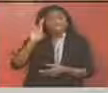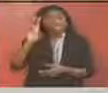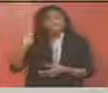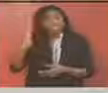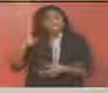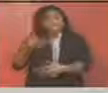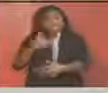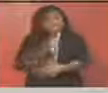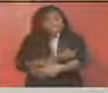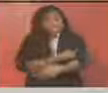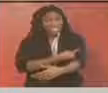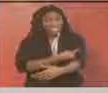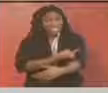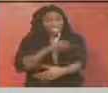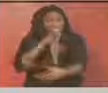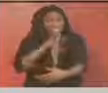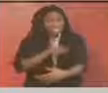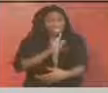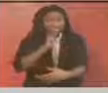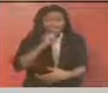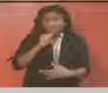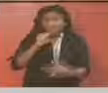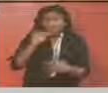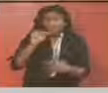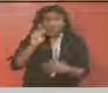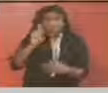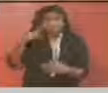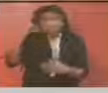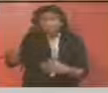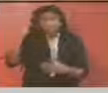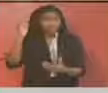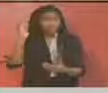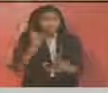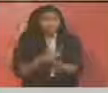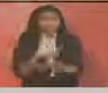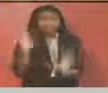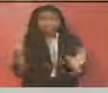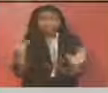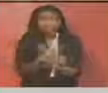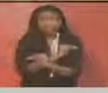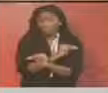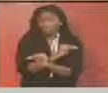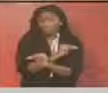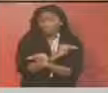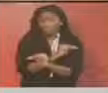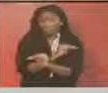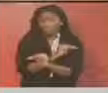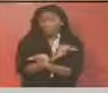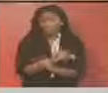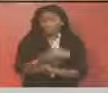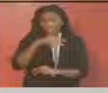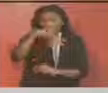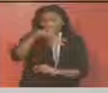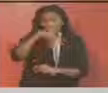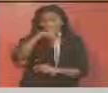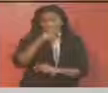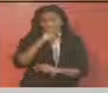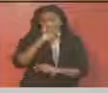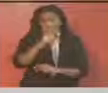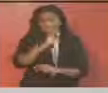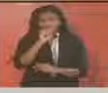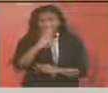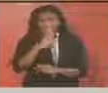a part of COVAX, we must remember that, and we have said that several times. The Pfizer vaccine